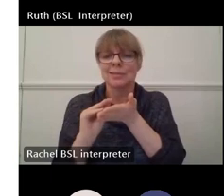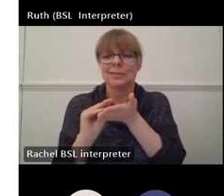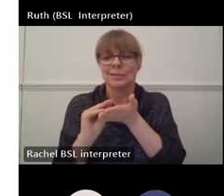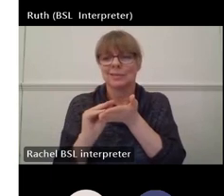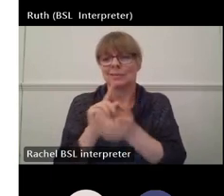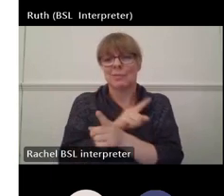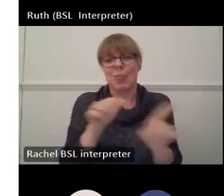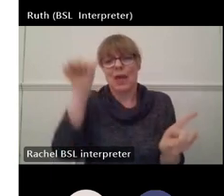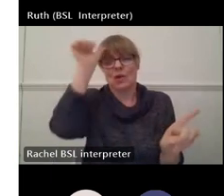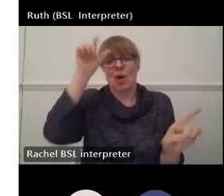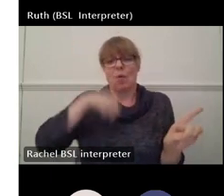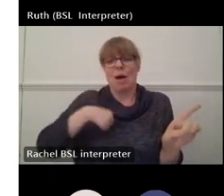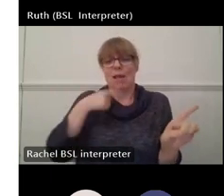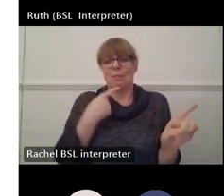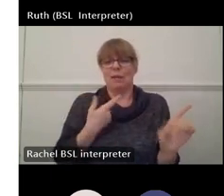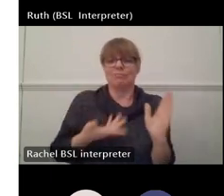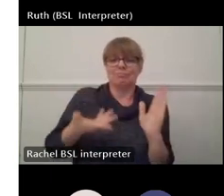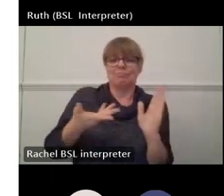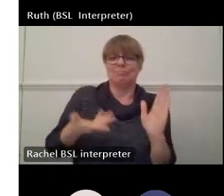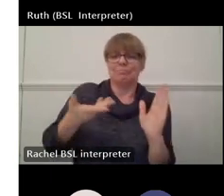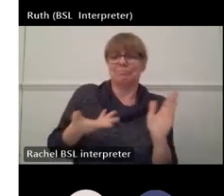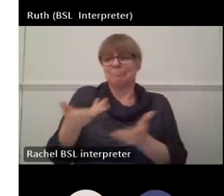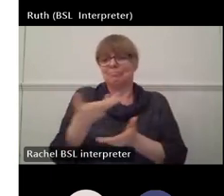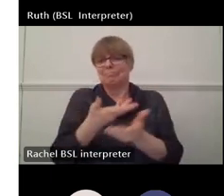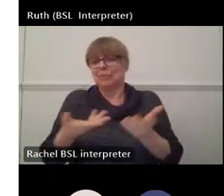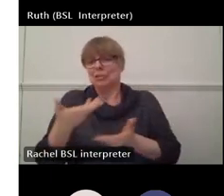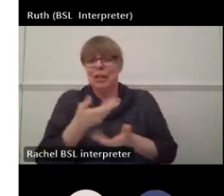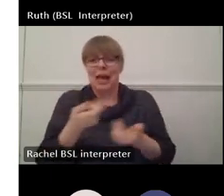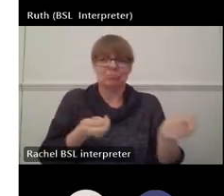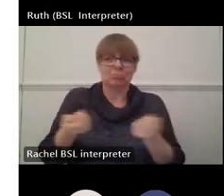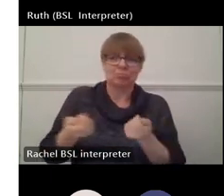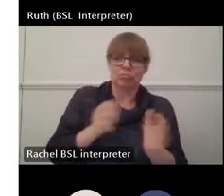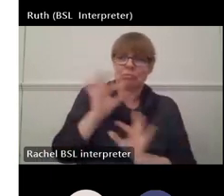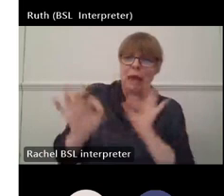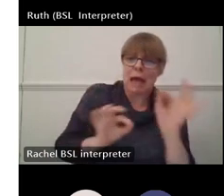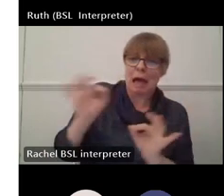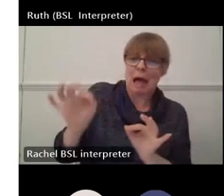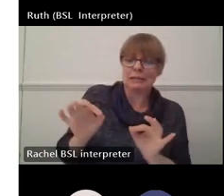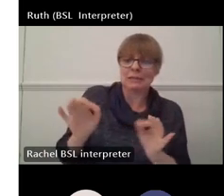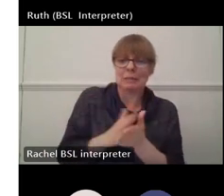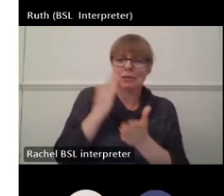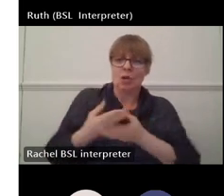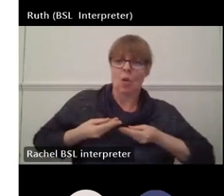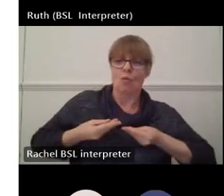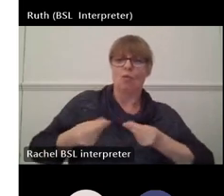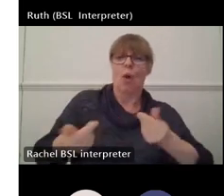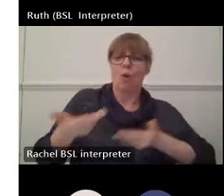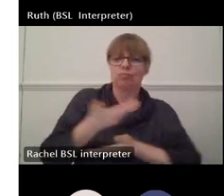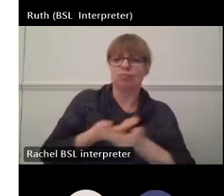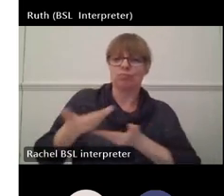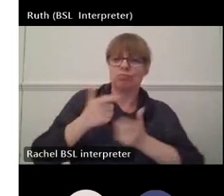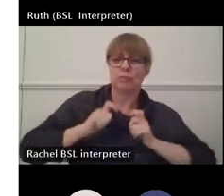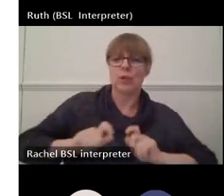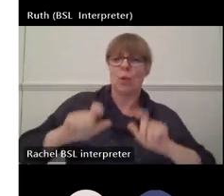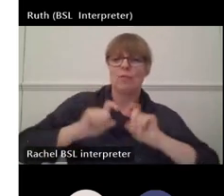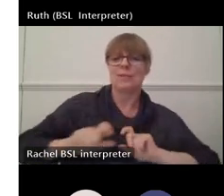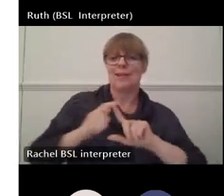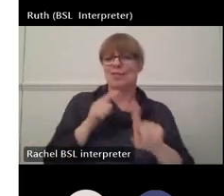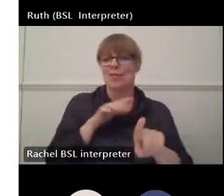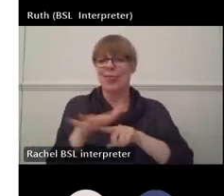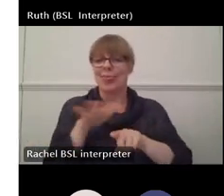I'll do a bit of what you're doing, the new kind of thing, where I will jump in, ask questions, keep the flow going, have a bit of banter, have, you know, the